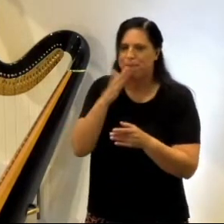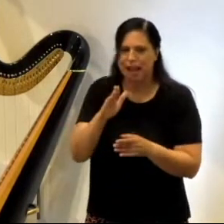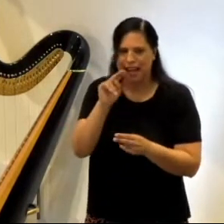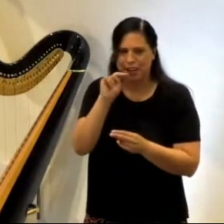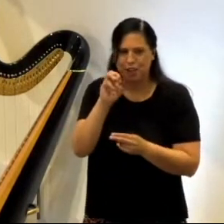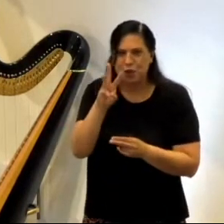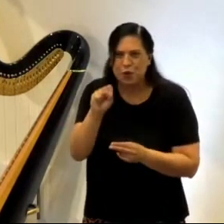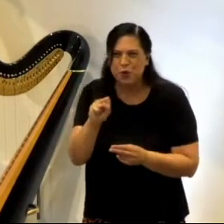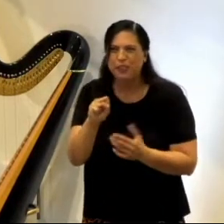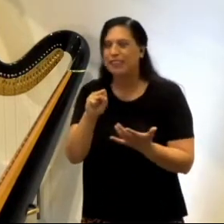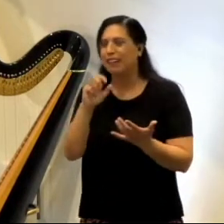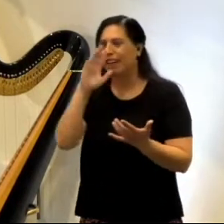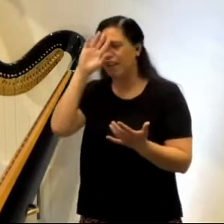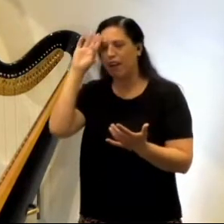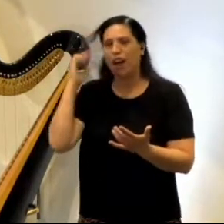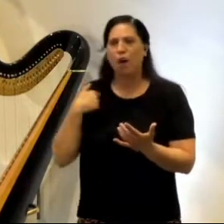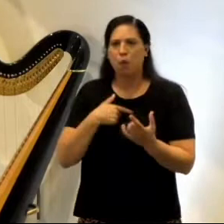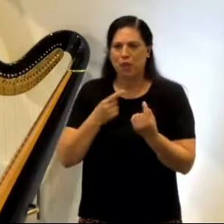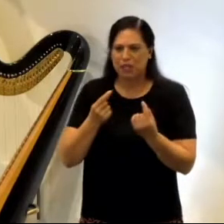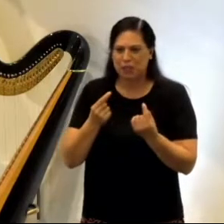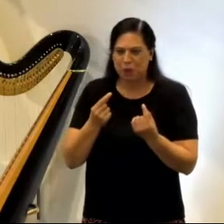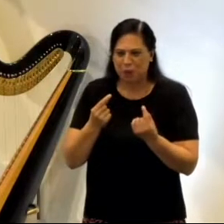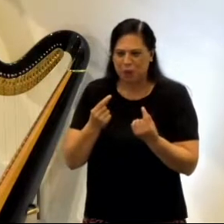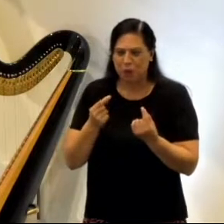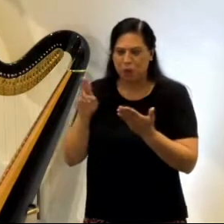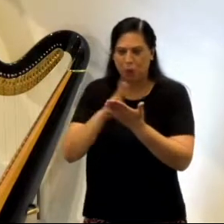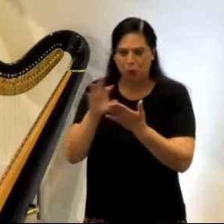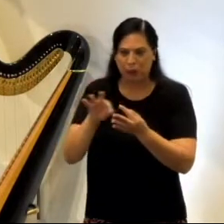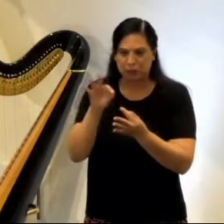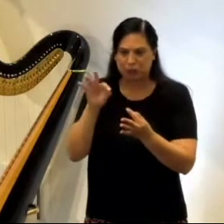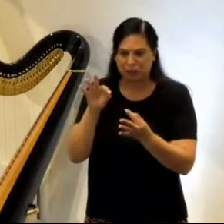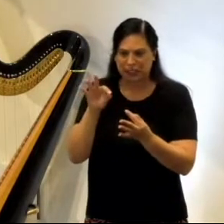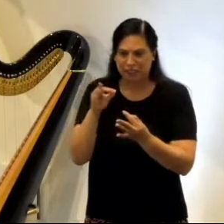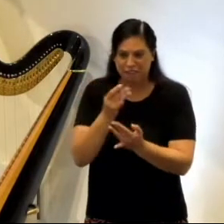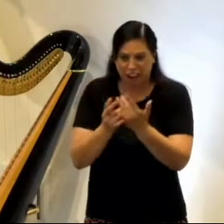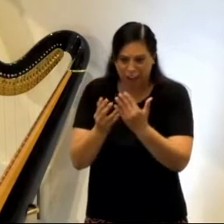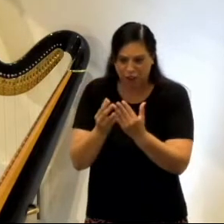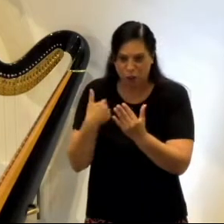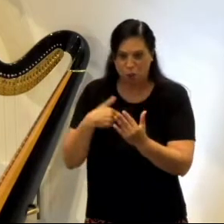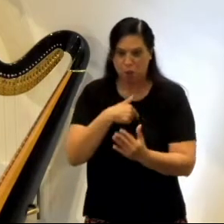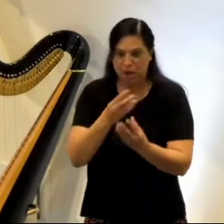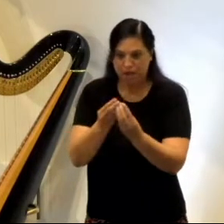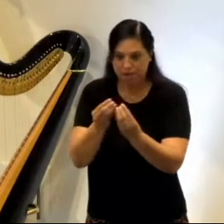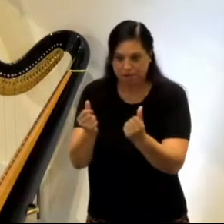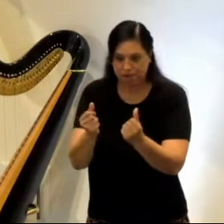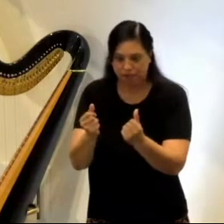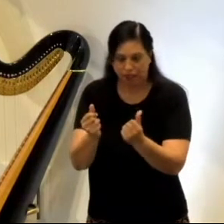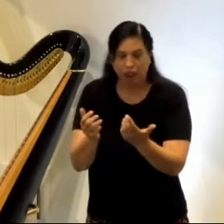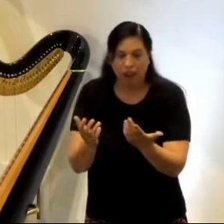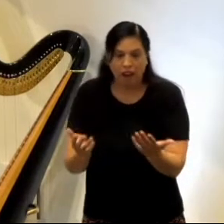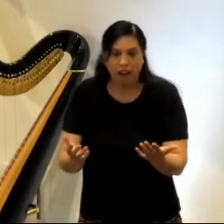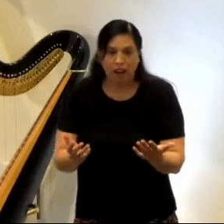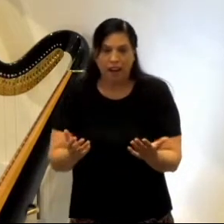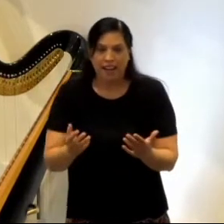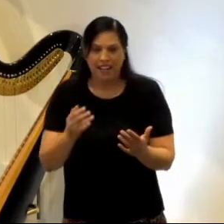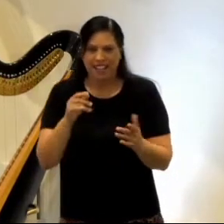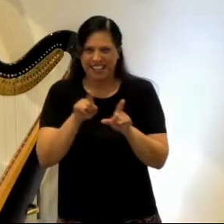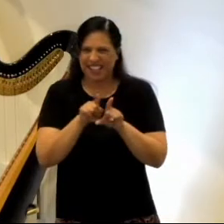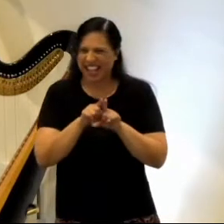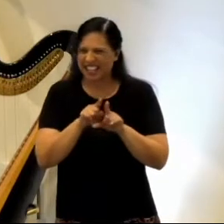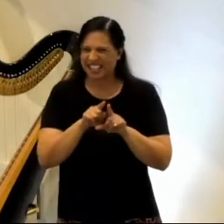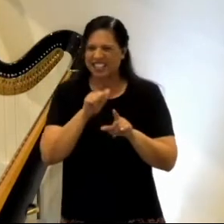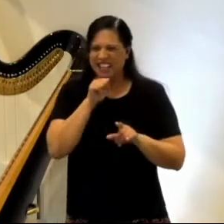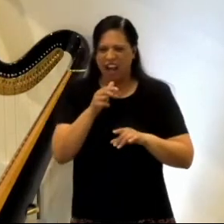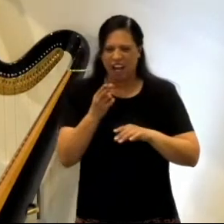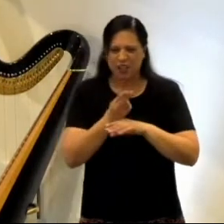world. And what we end up doing is we douse the Spirit's fire in the process. Like unused firewood decaying